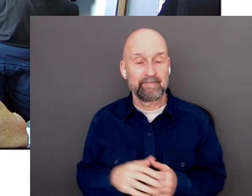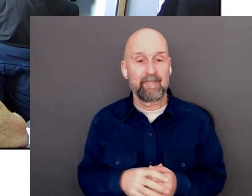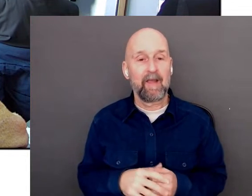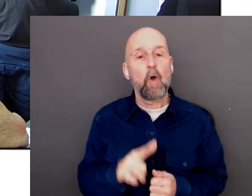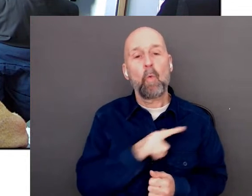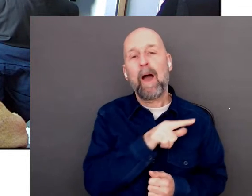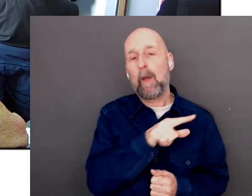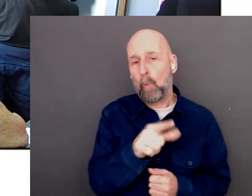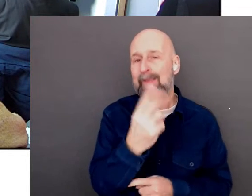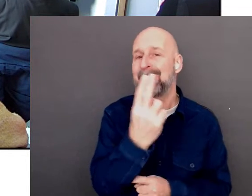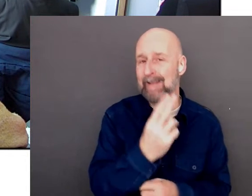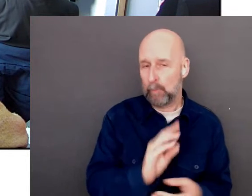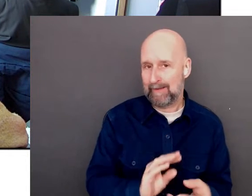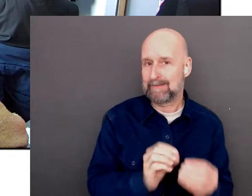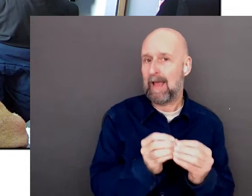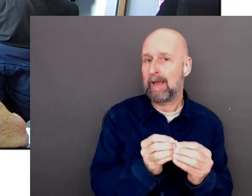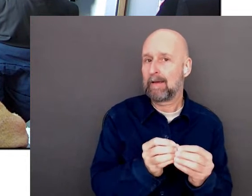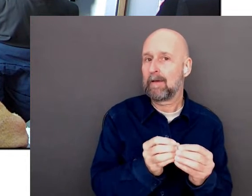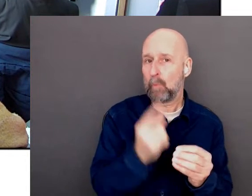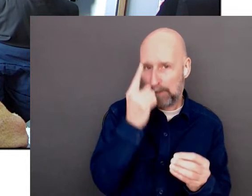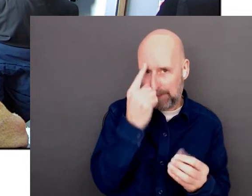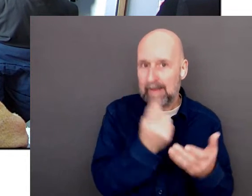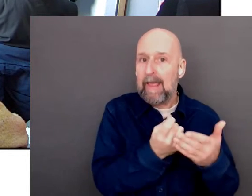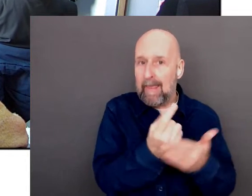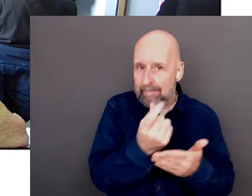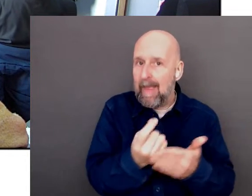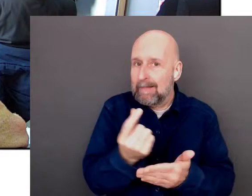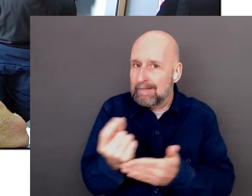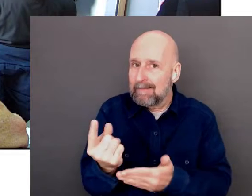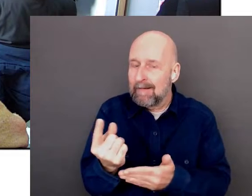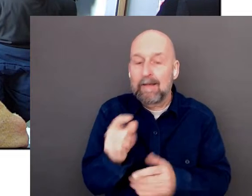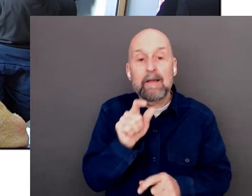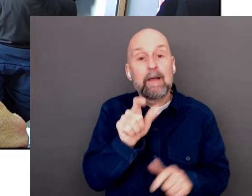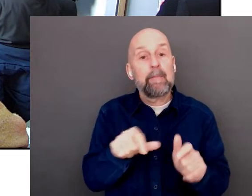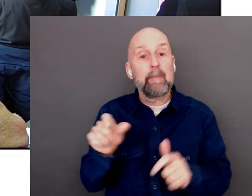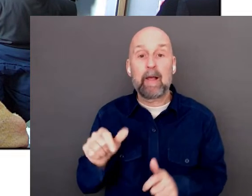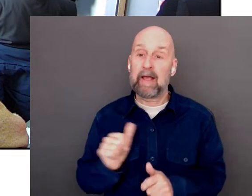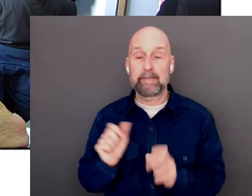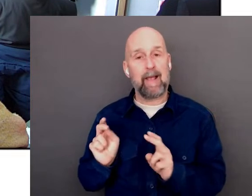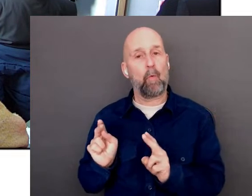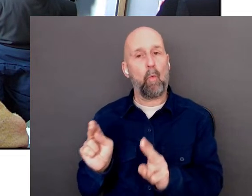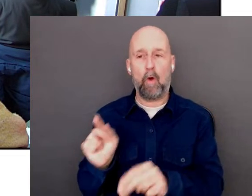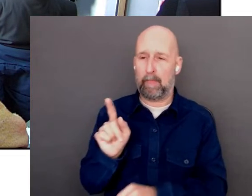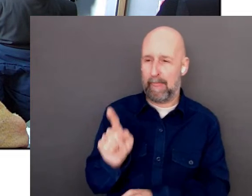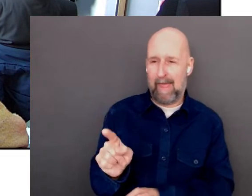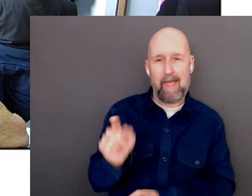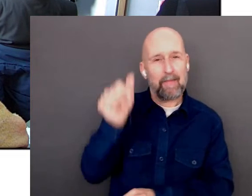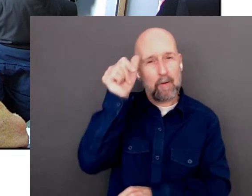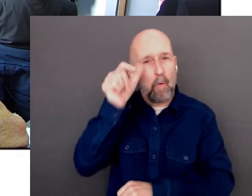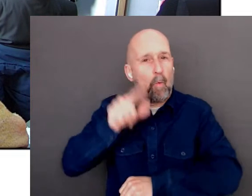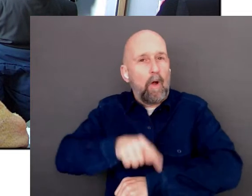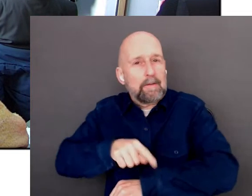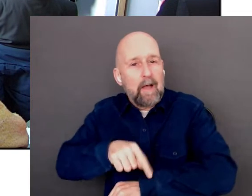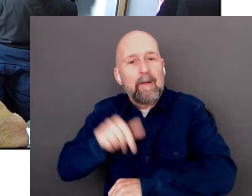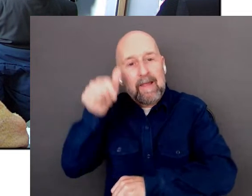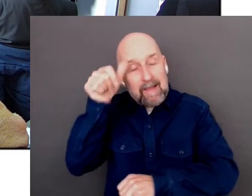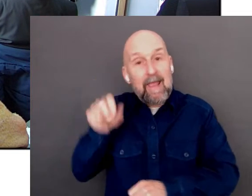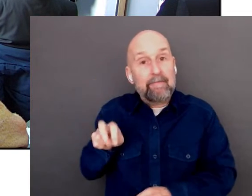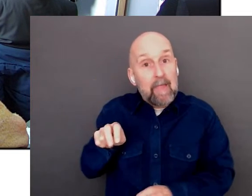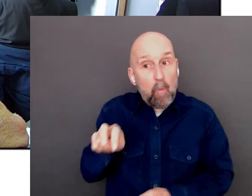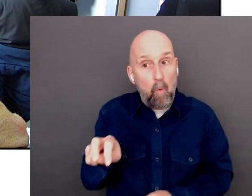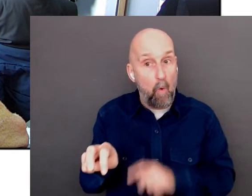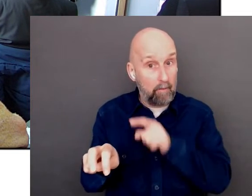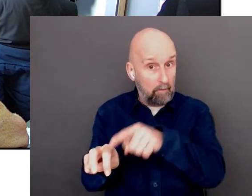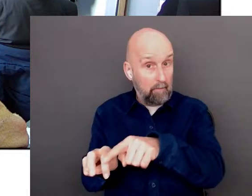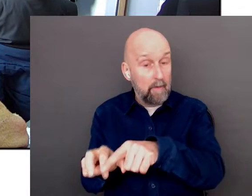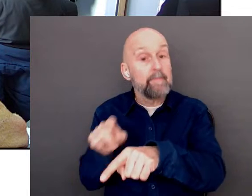and we think in advance, most likely people are going to be walking there, and we try to get them. If they walk there, then maybe they